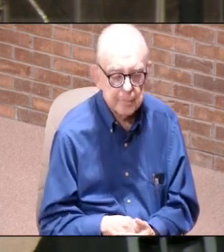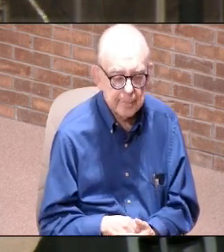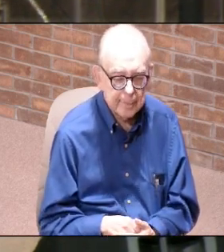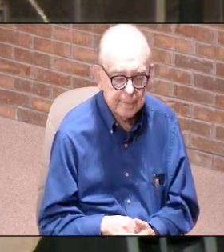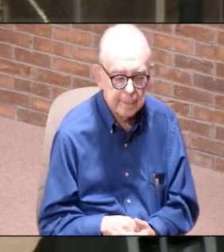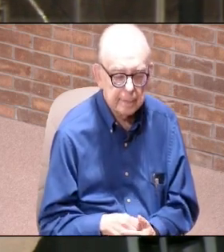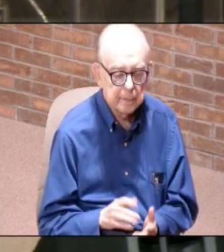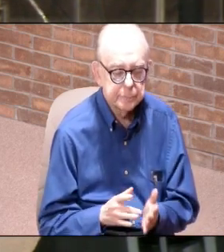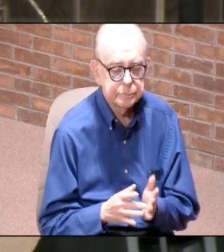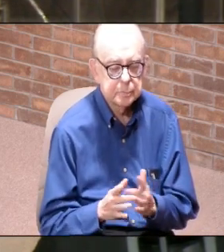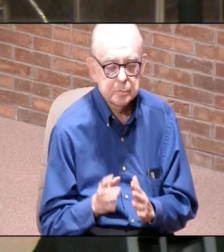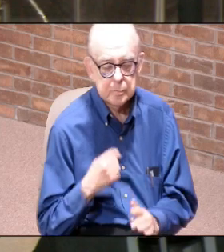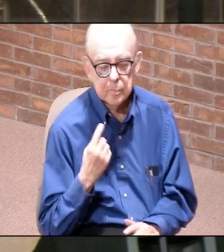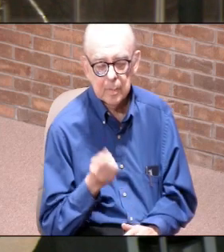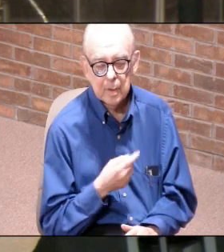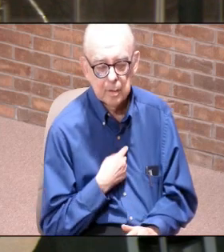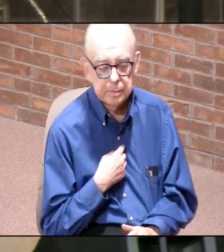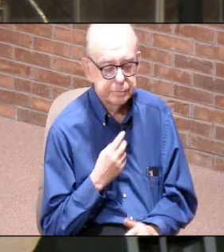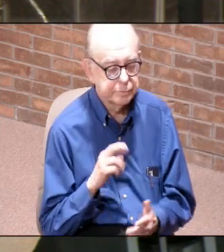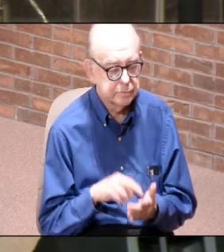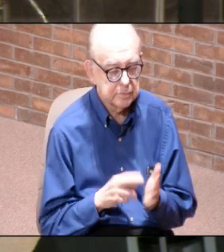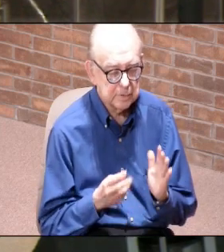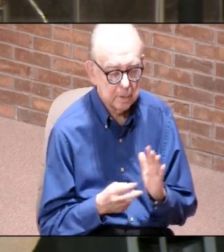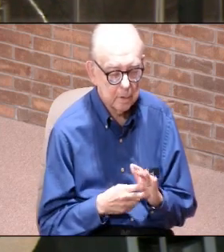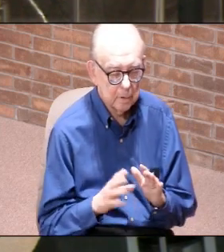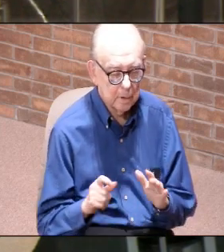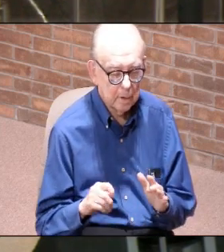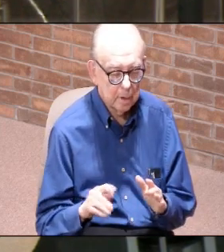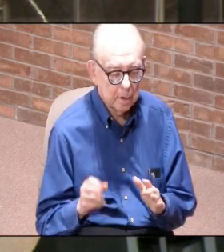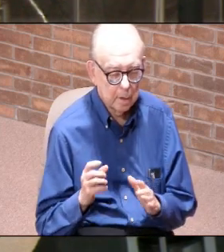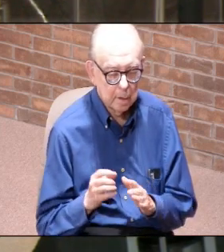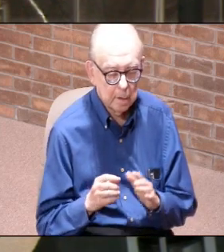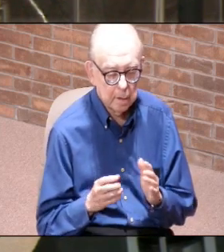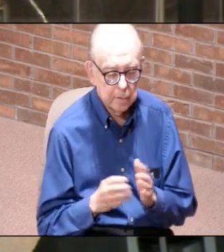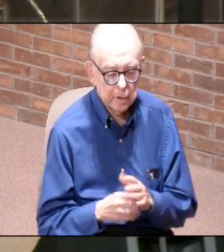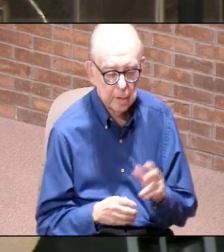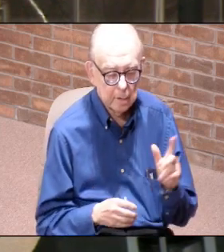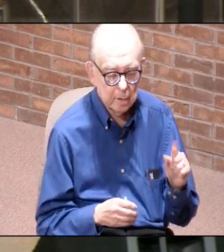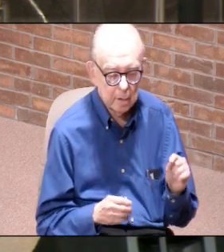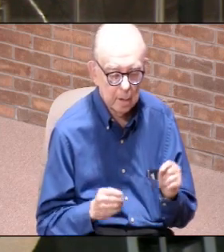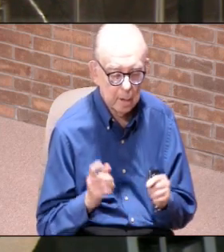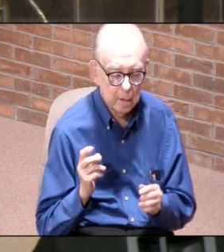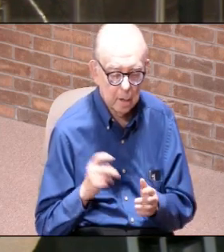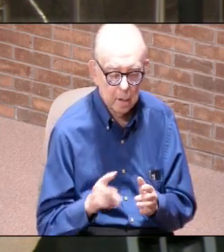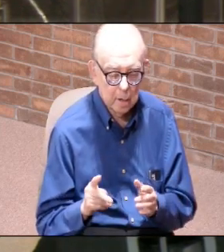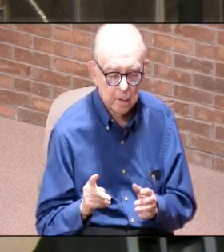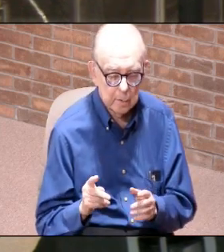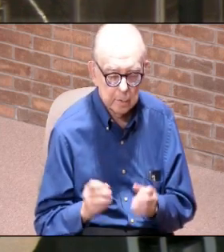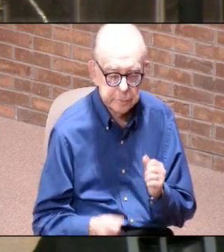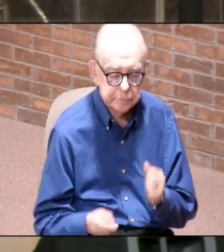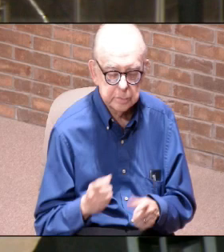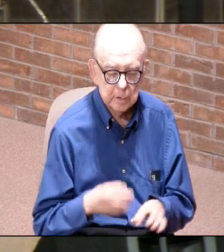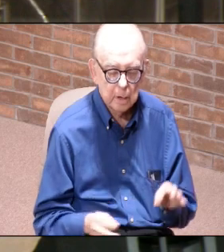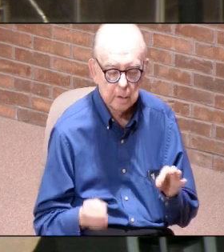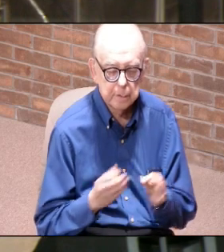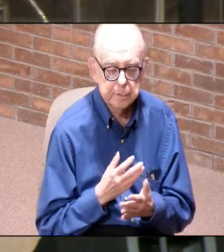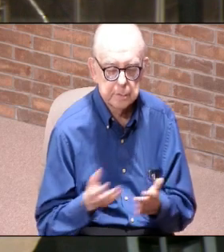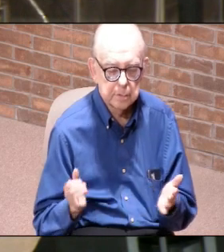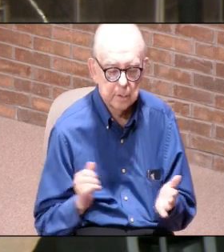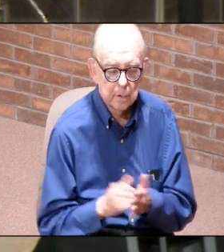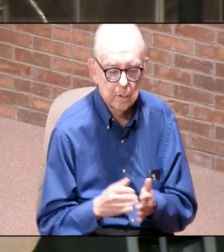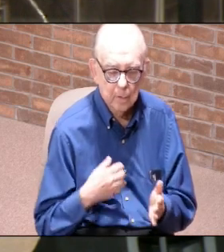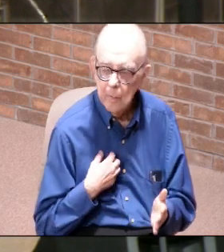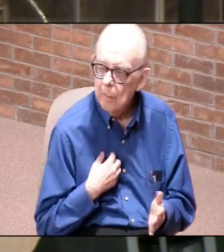So Jesus tells us that's what it is. Acts chapter 20, Paul writes this, the most important thing is